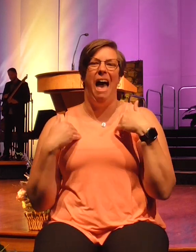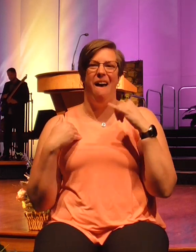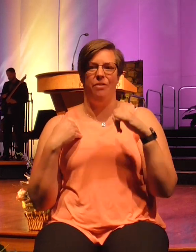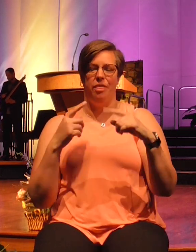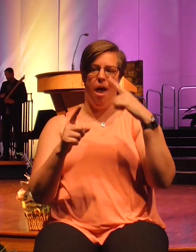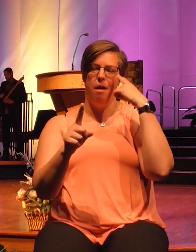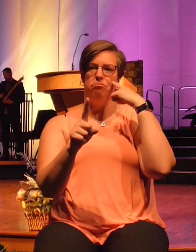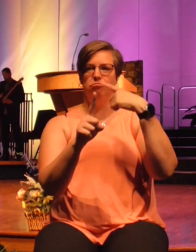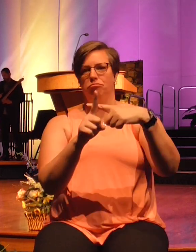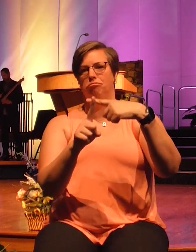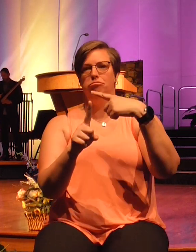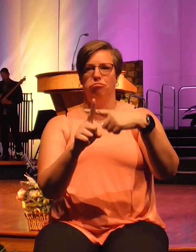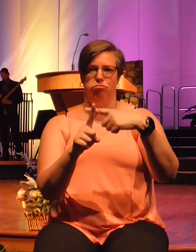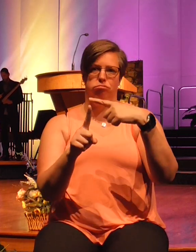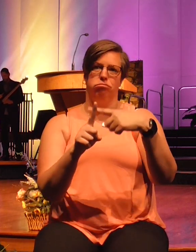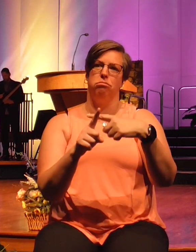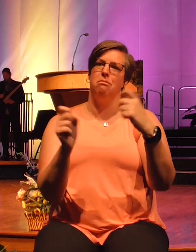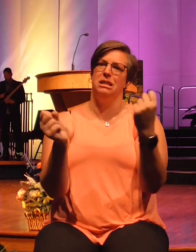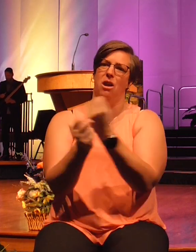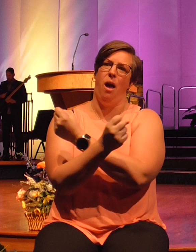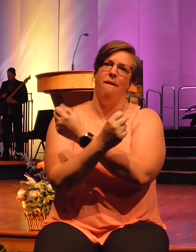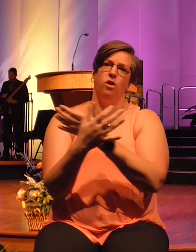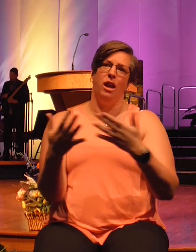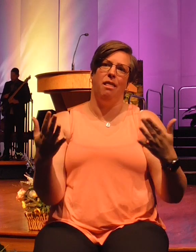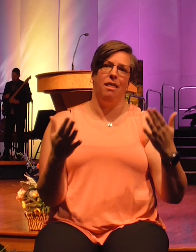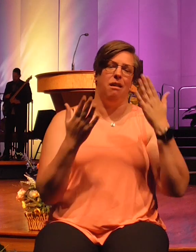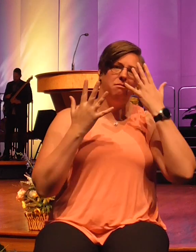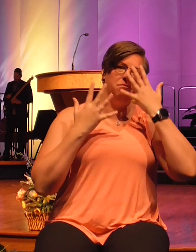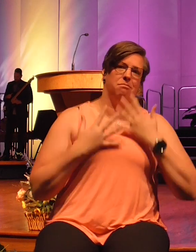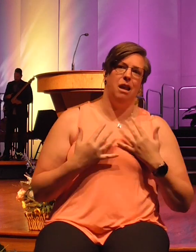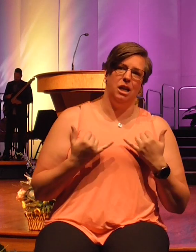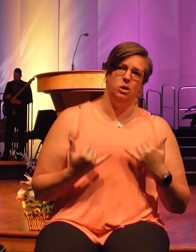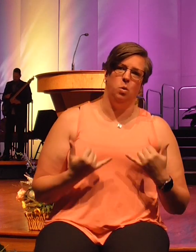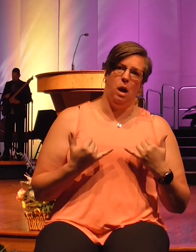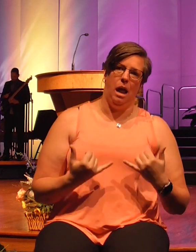all of the sorrow.